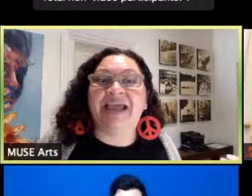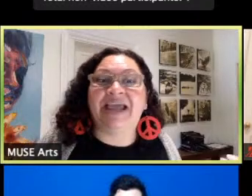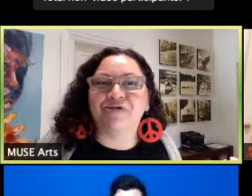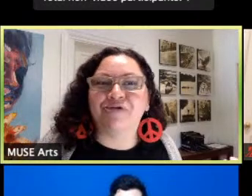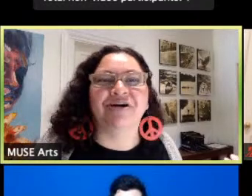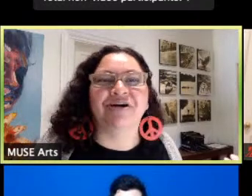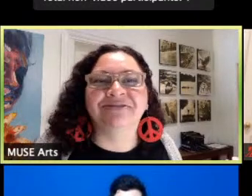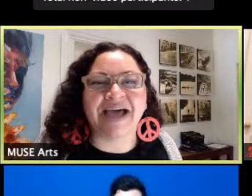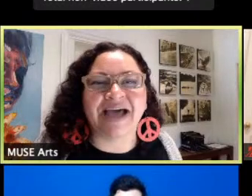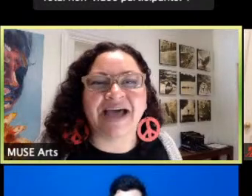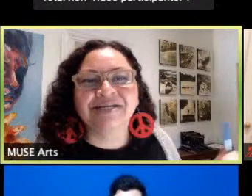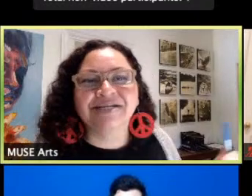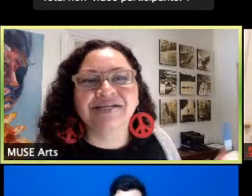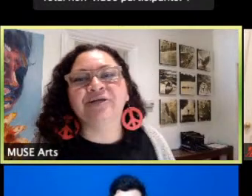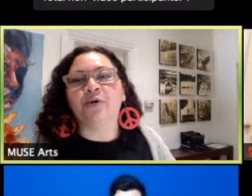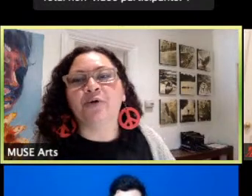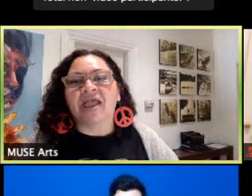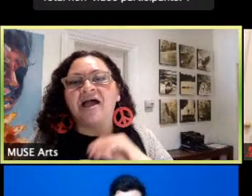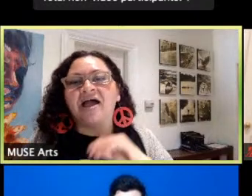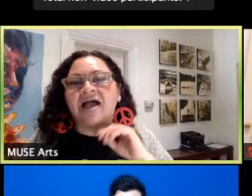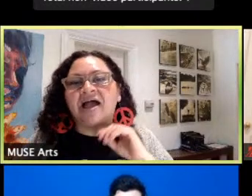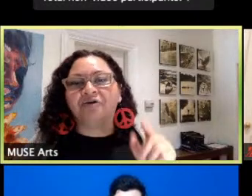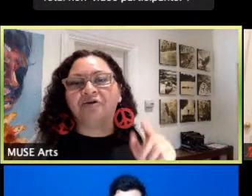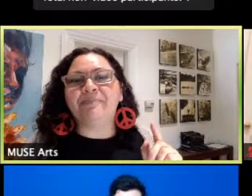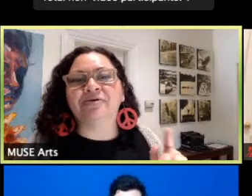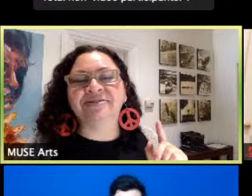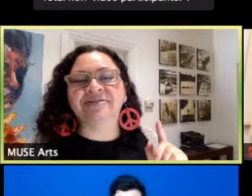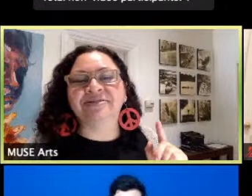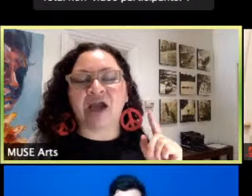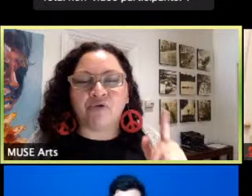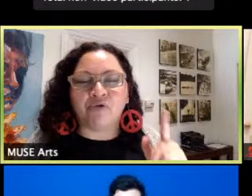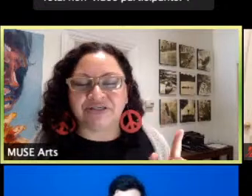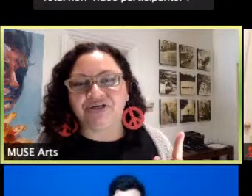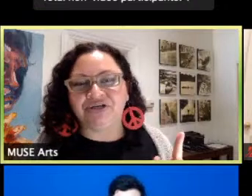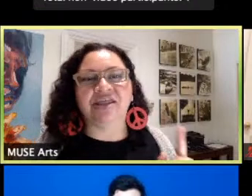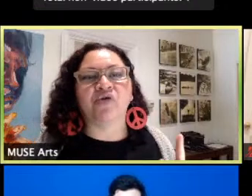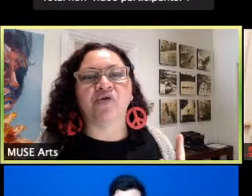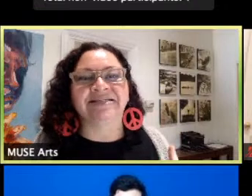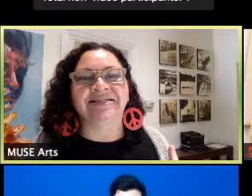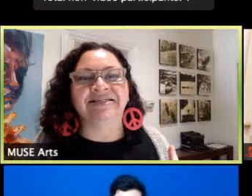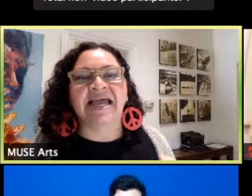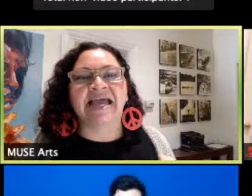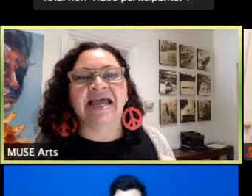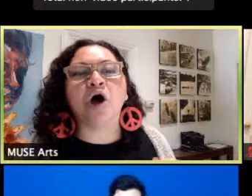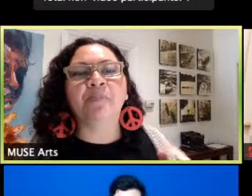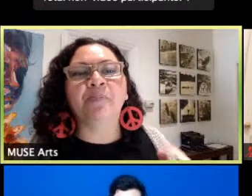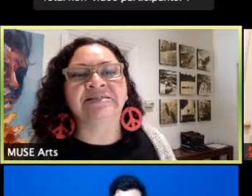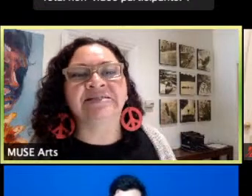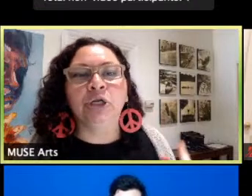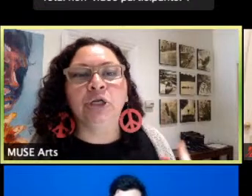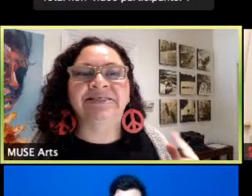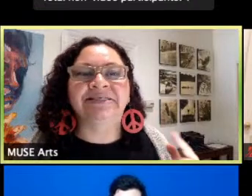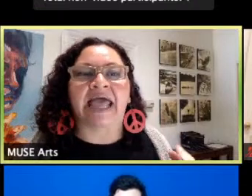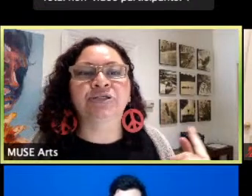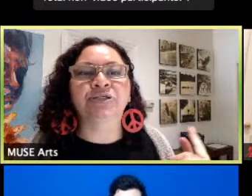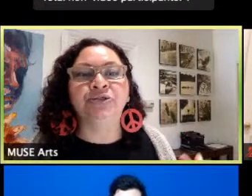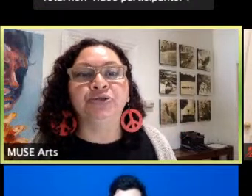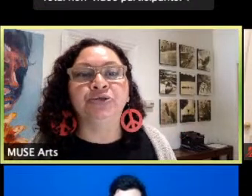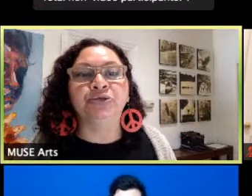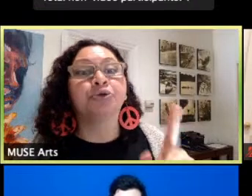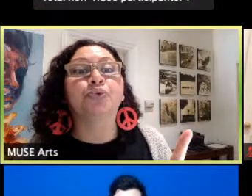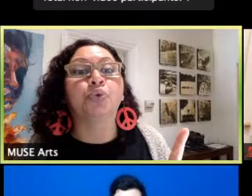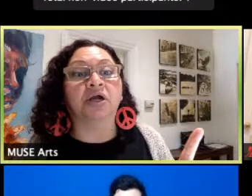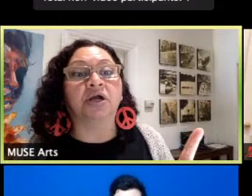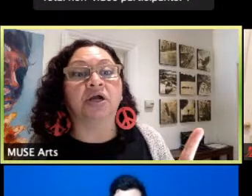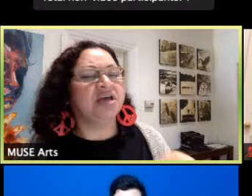that? So I'm going to pose a question, and the question is how peace looks like to you through your work.